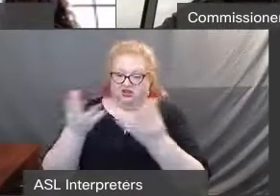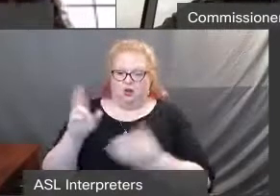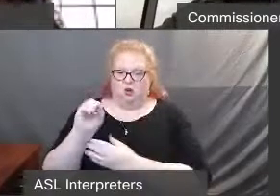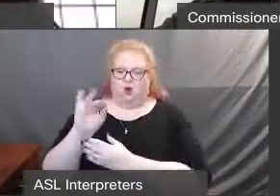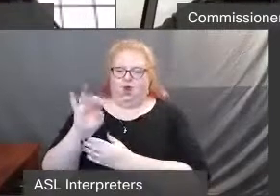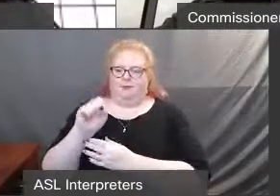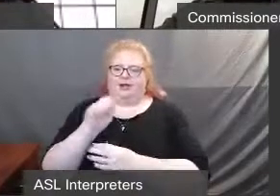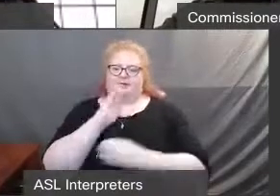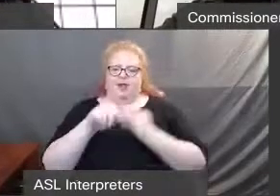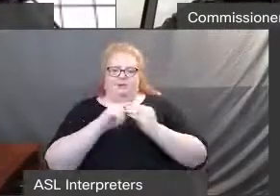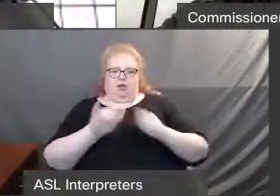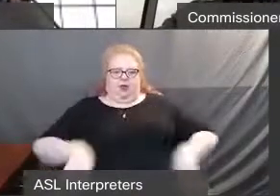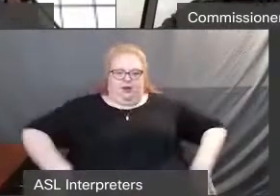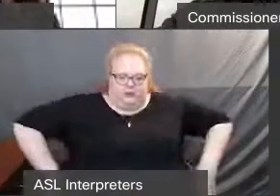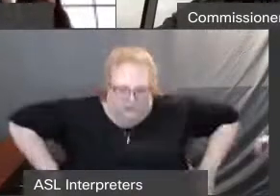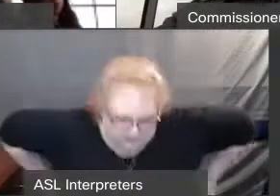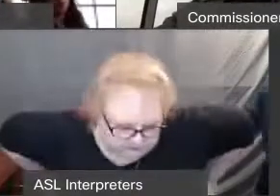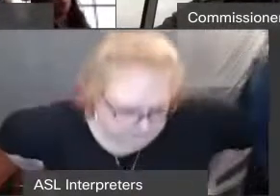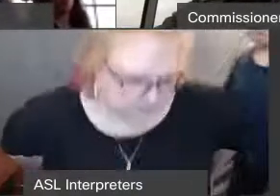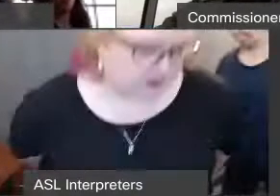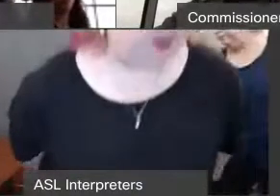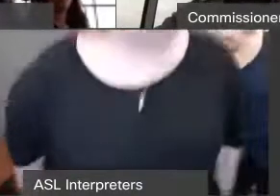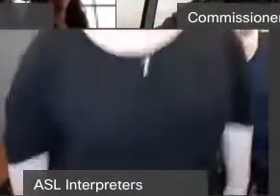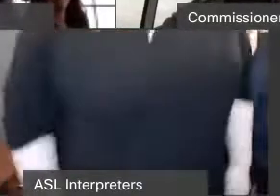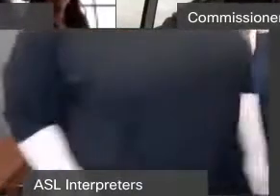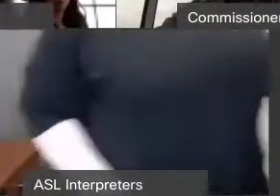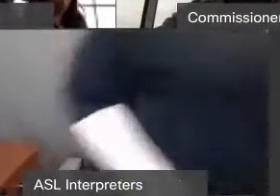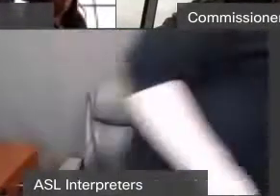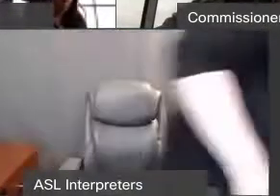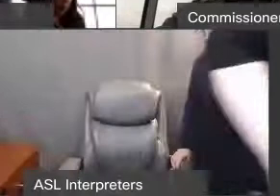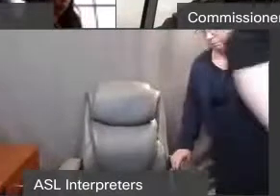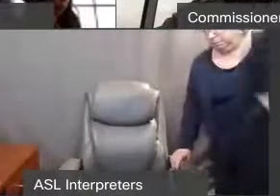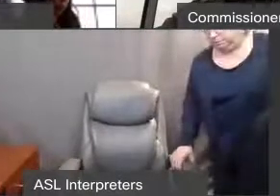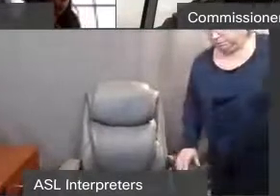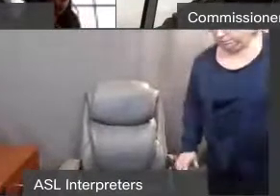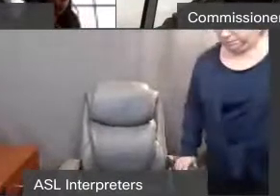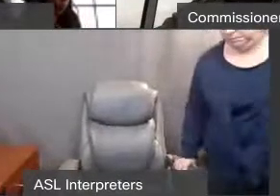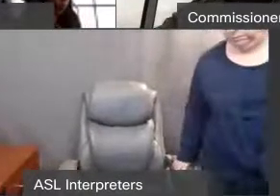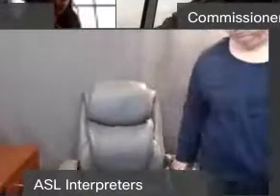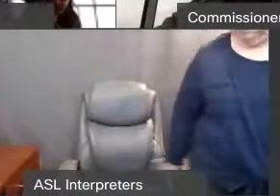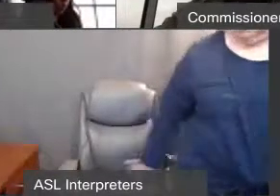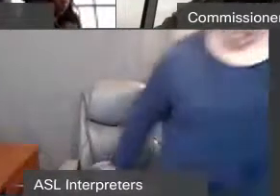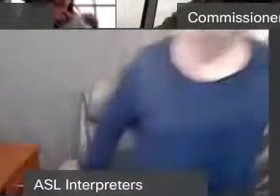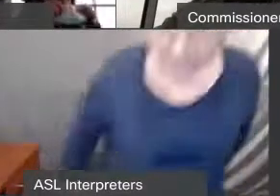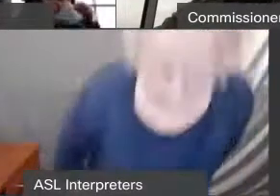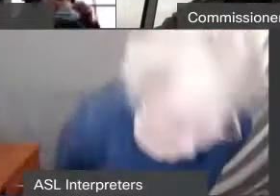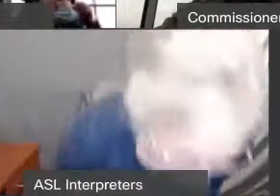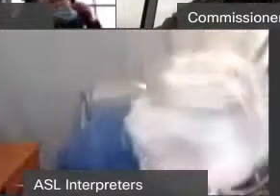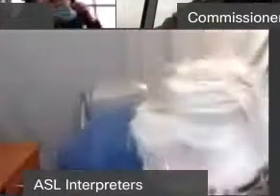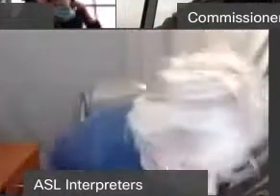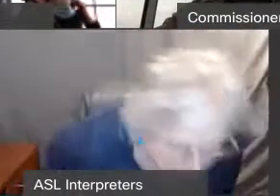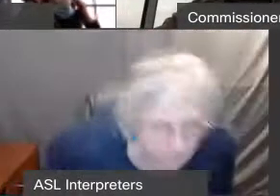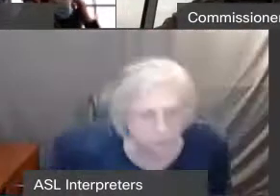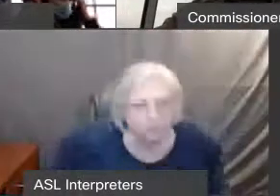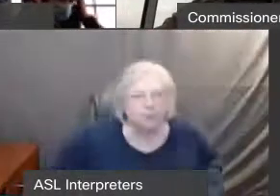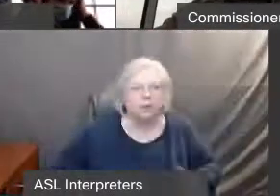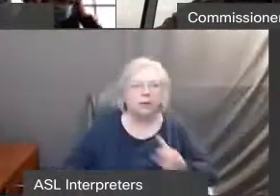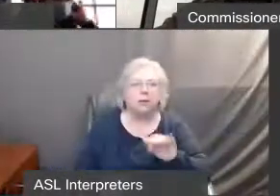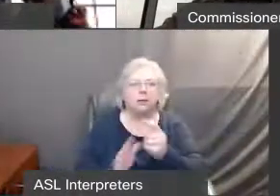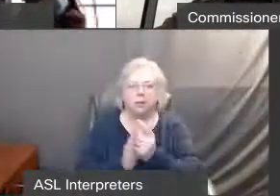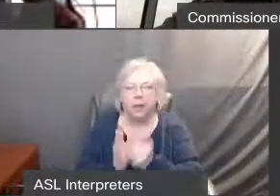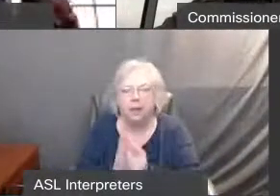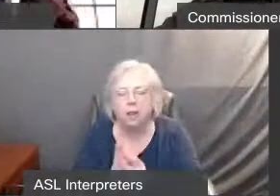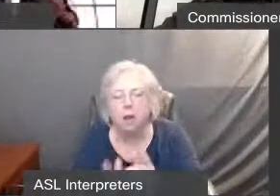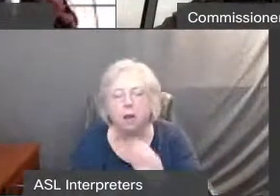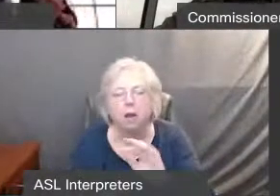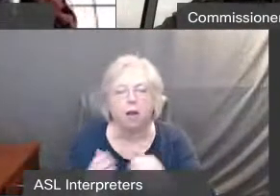tell you. So by statute, as in the ordinance, as you know, all property owners within 200 feet have to be notified. And the ordinance